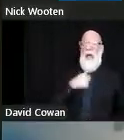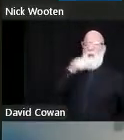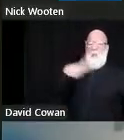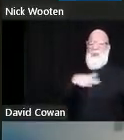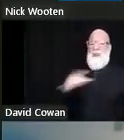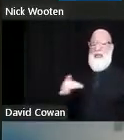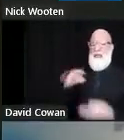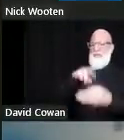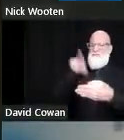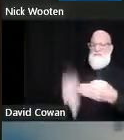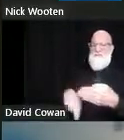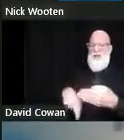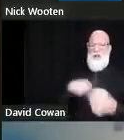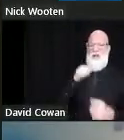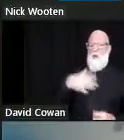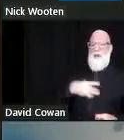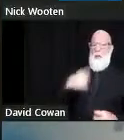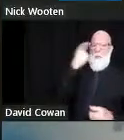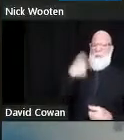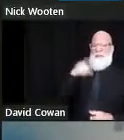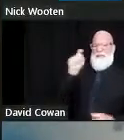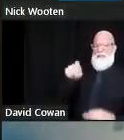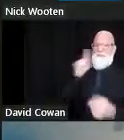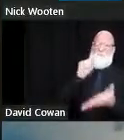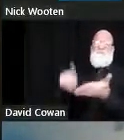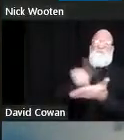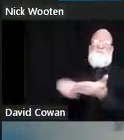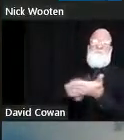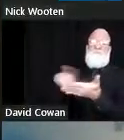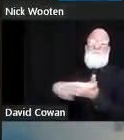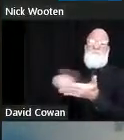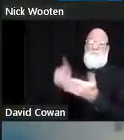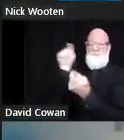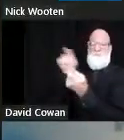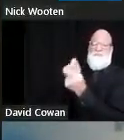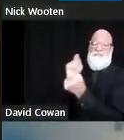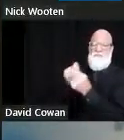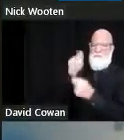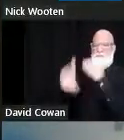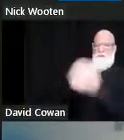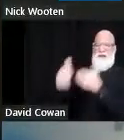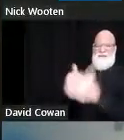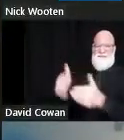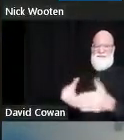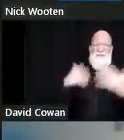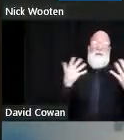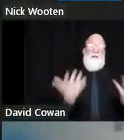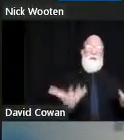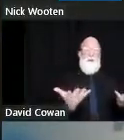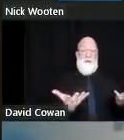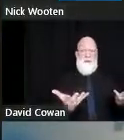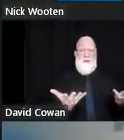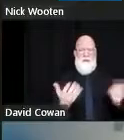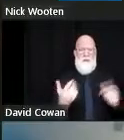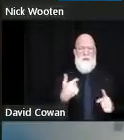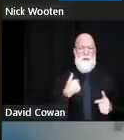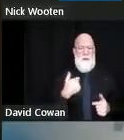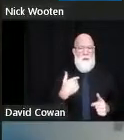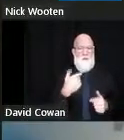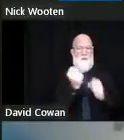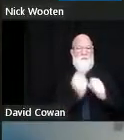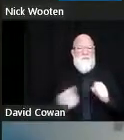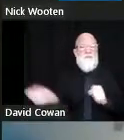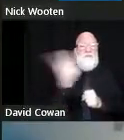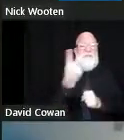the process that means in the future if somebody ask for the same thing say Stacy abam comes up short in two years would she likely runs for governor and then starts